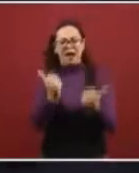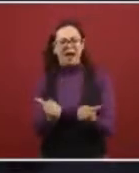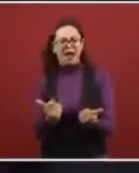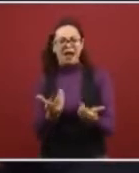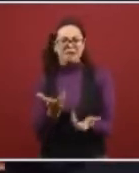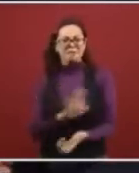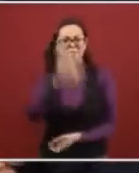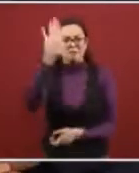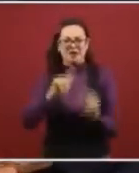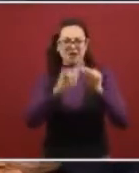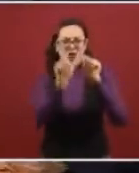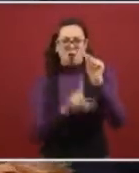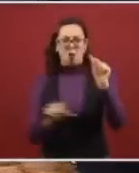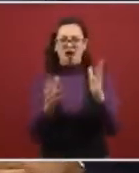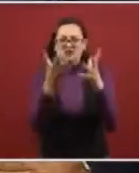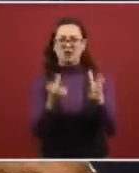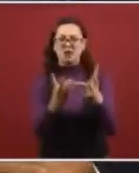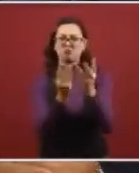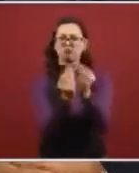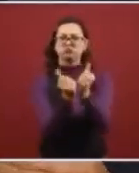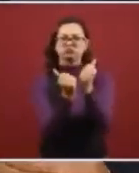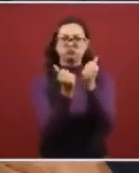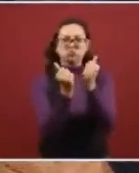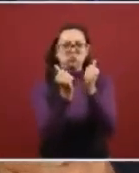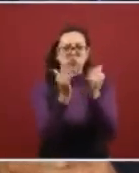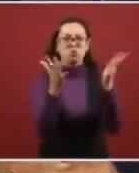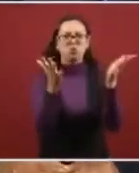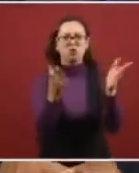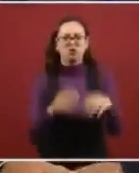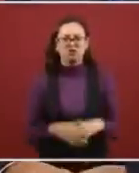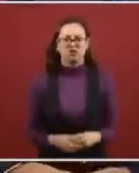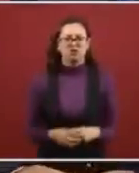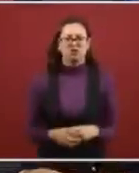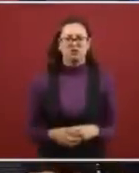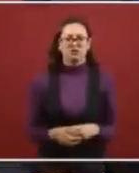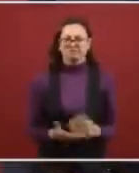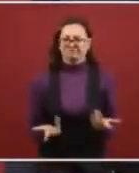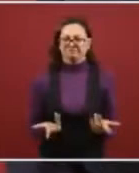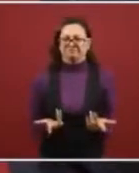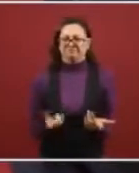leaf it's nothing es una formalidad it's a formality